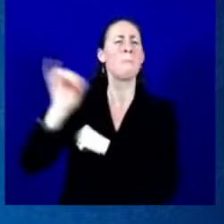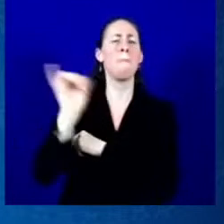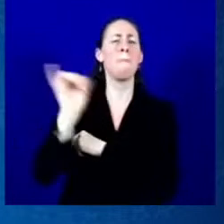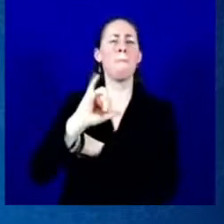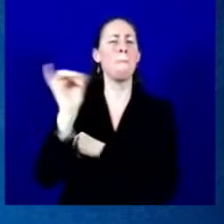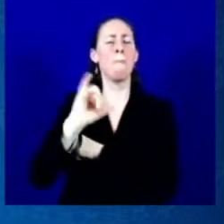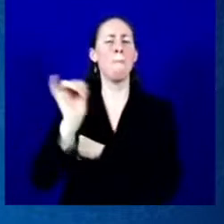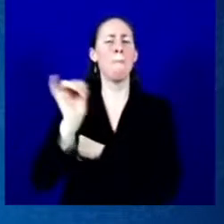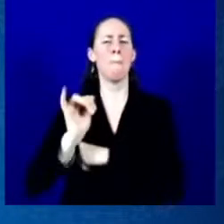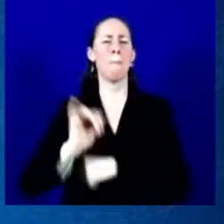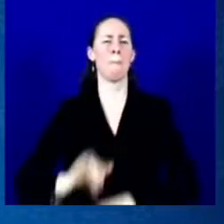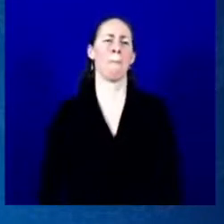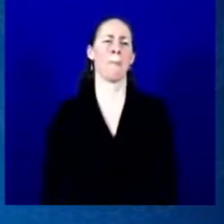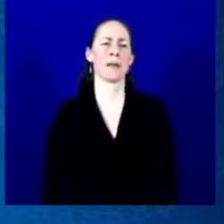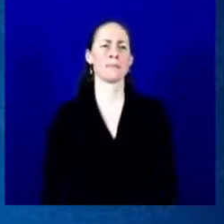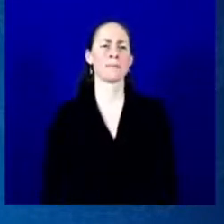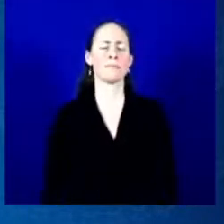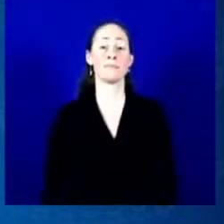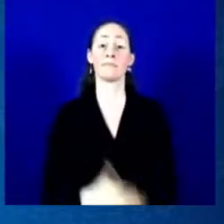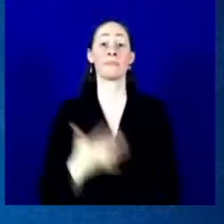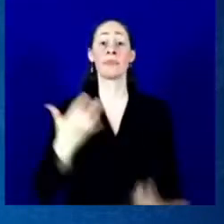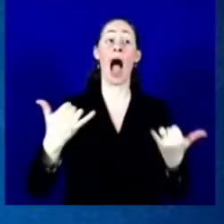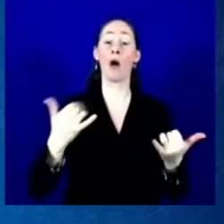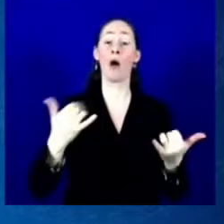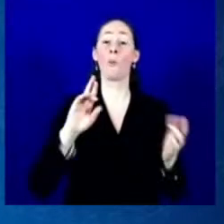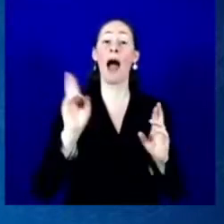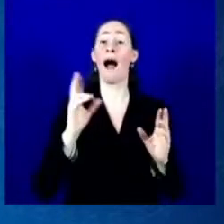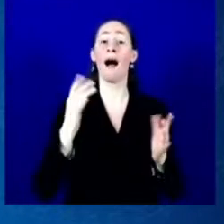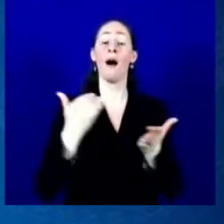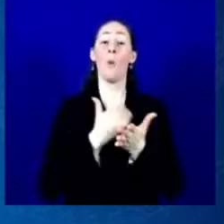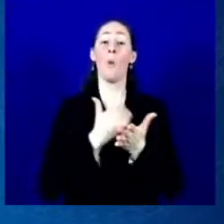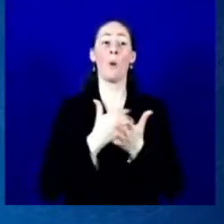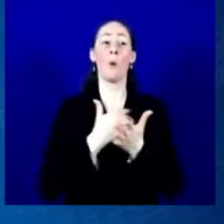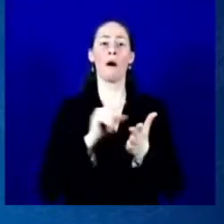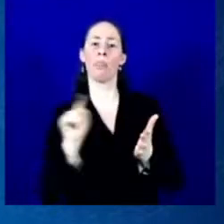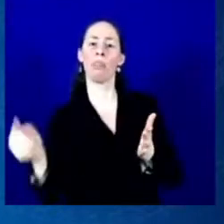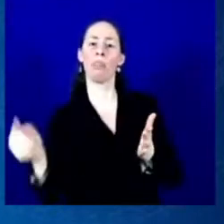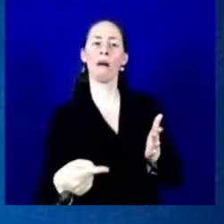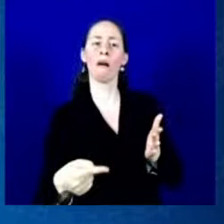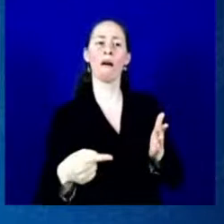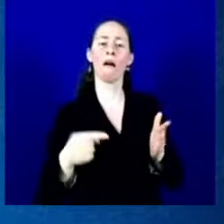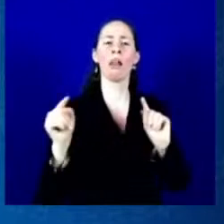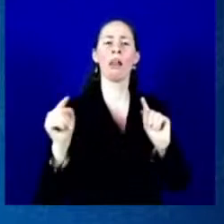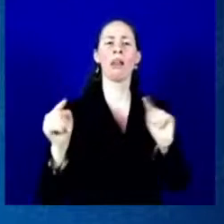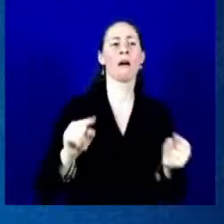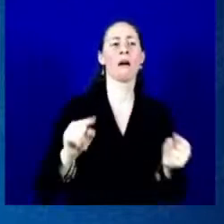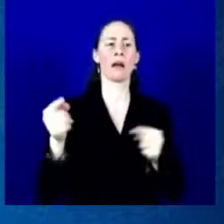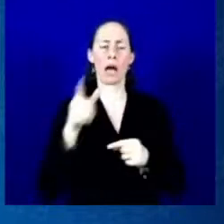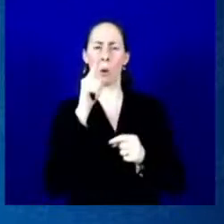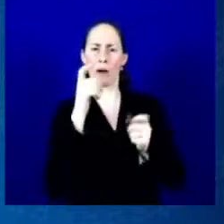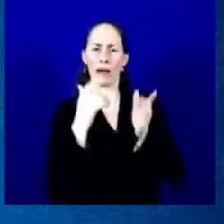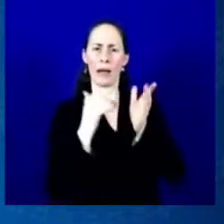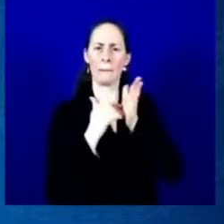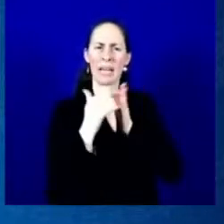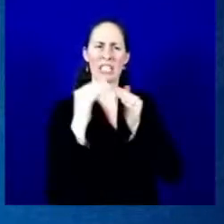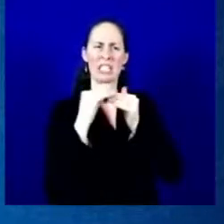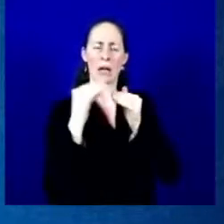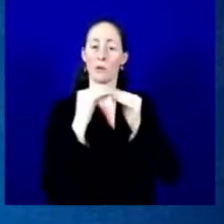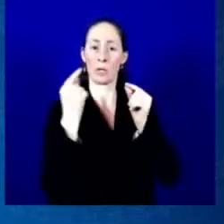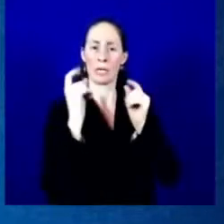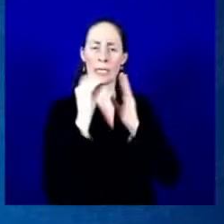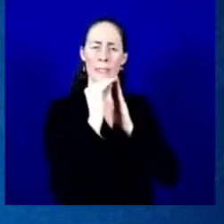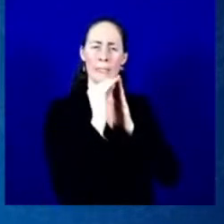million a year and pay a lower tax rate on their capital gains than Americans